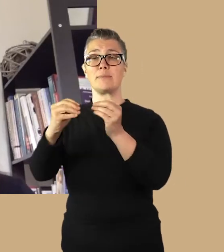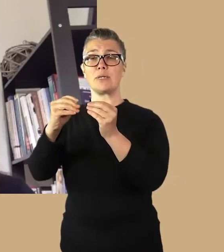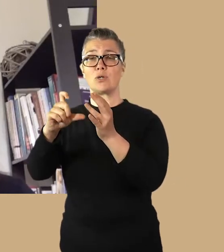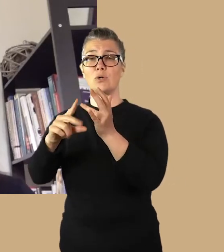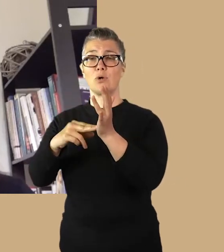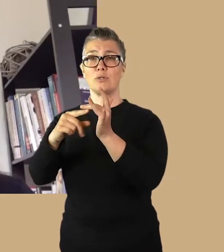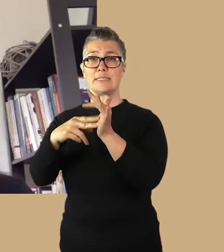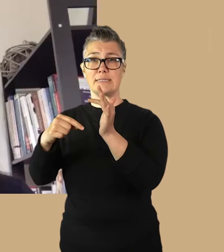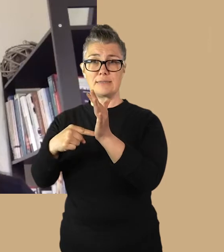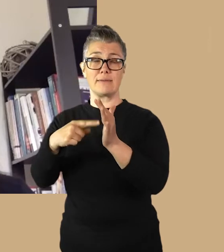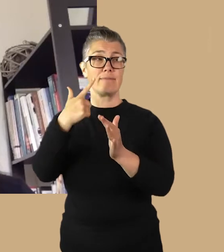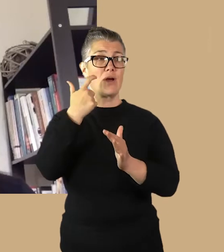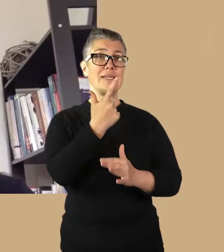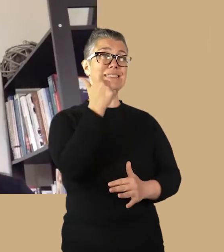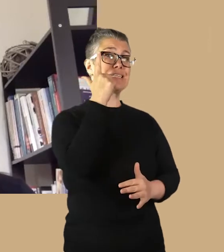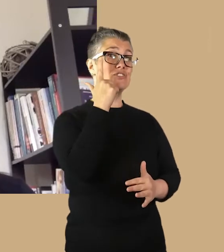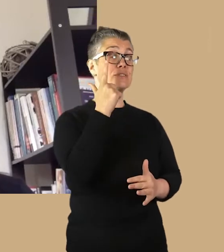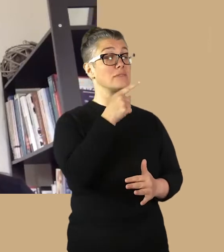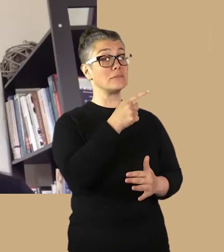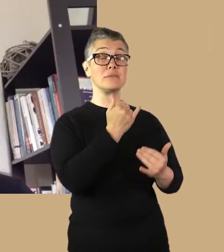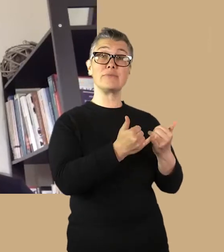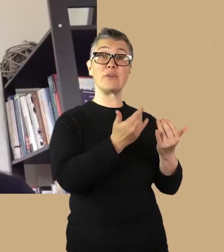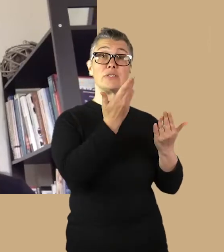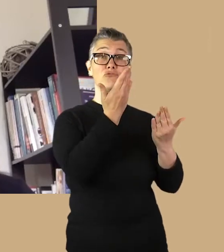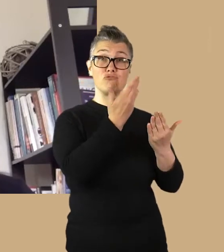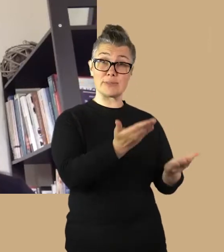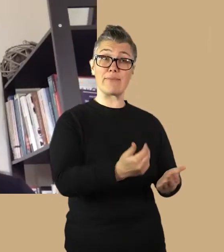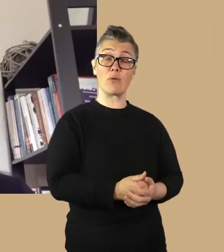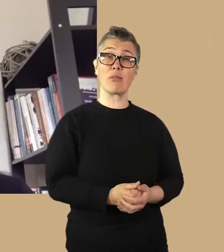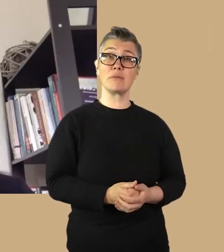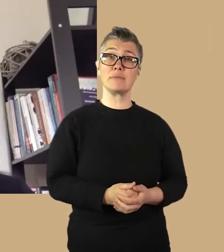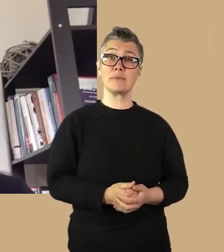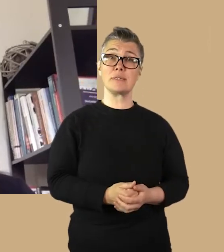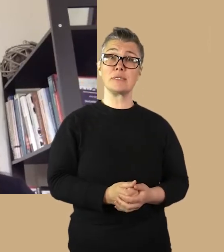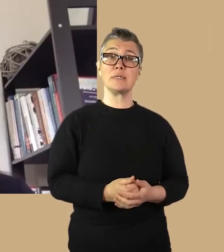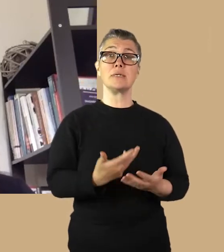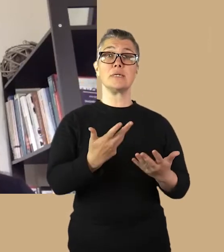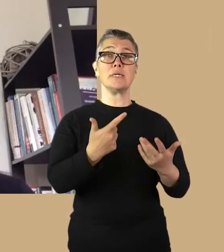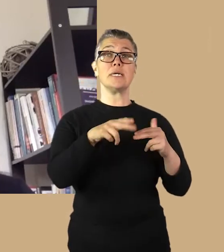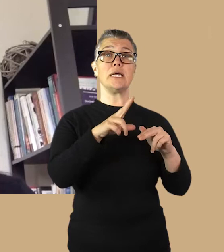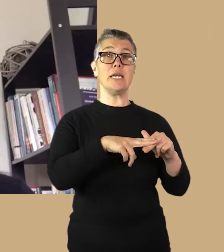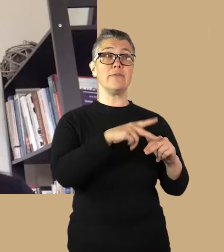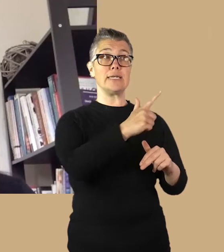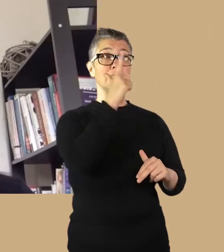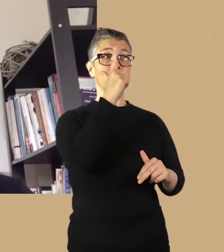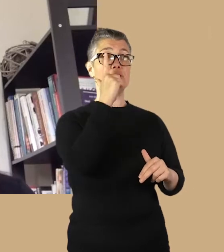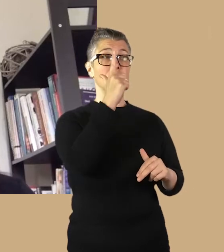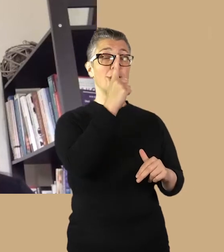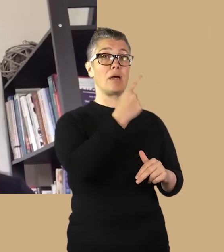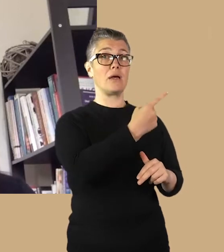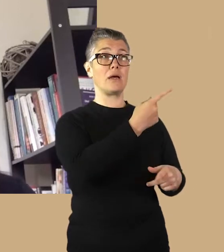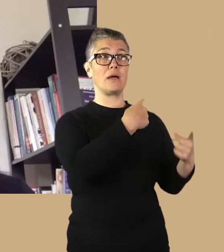teachers very respectful. So when something comes from a